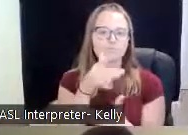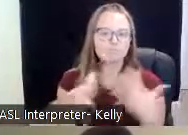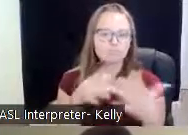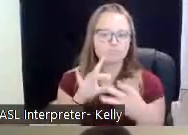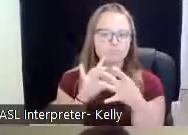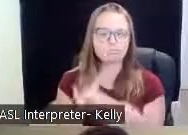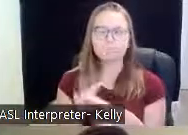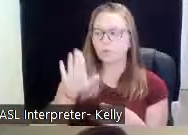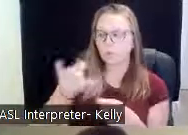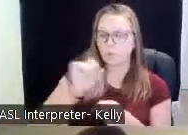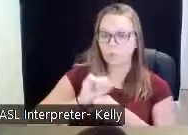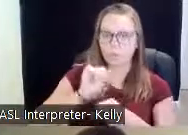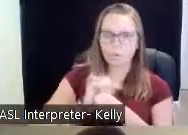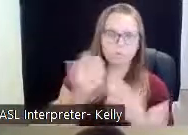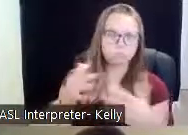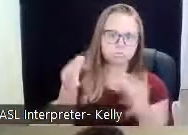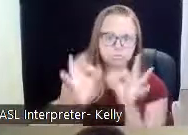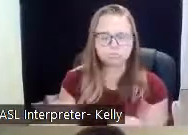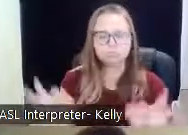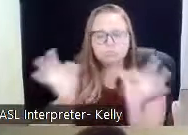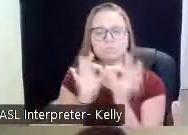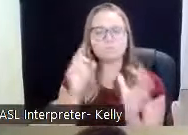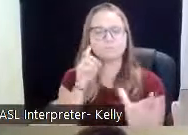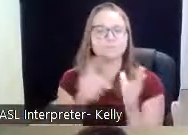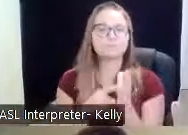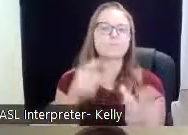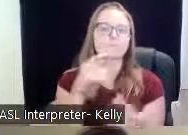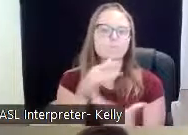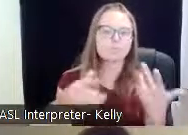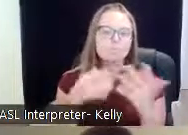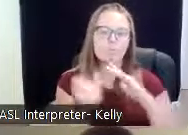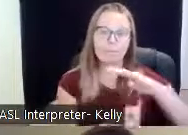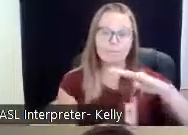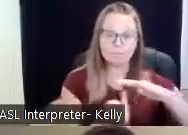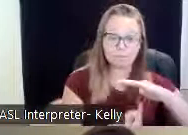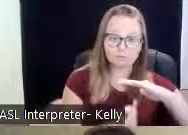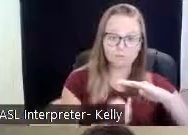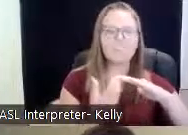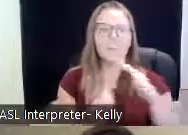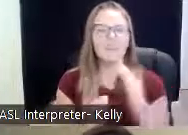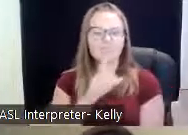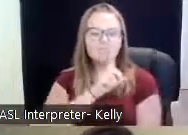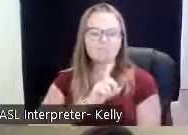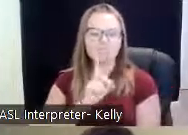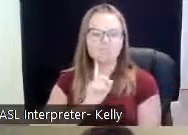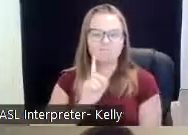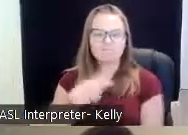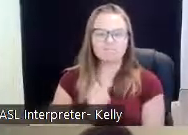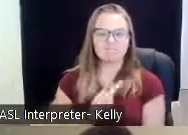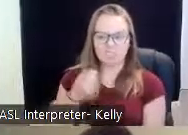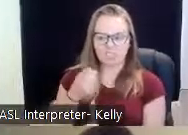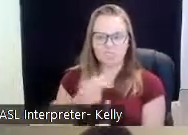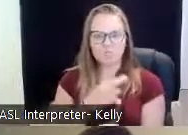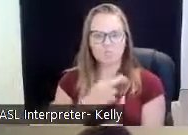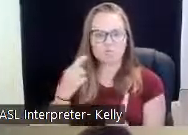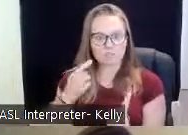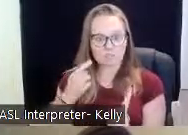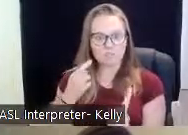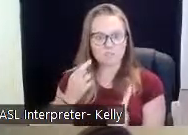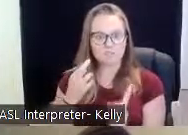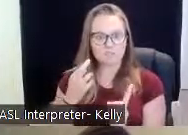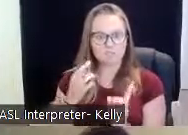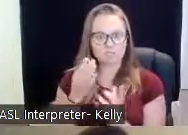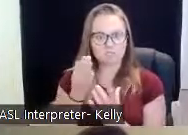Her work has been seminal in the recognition of social isolation and loneliness as risk factors for early